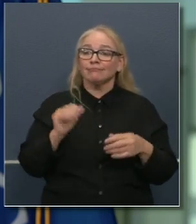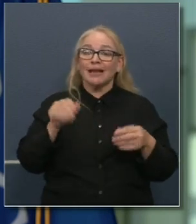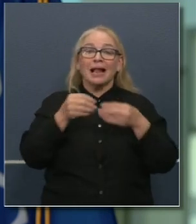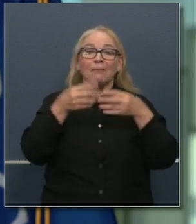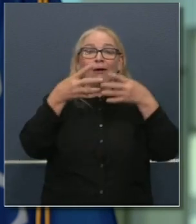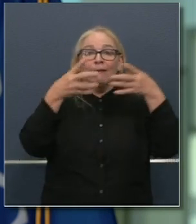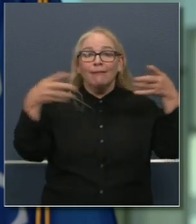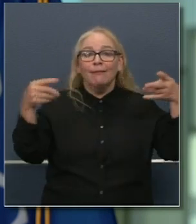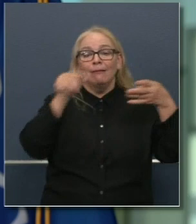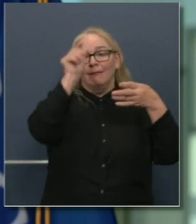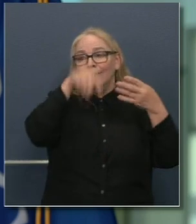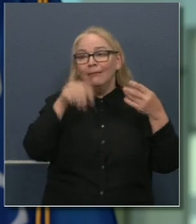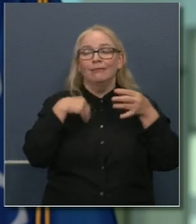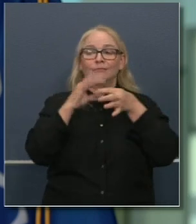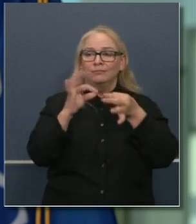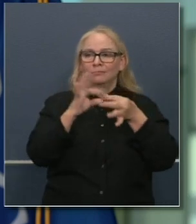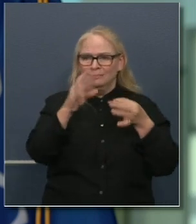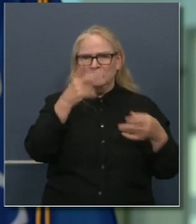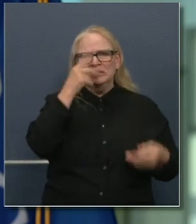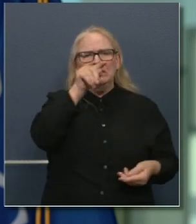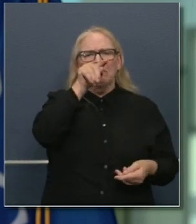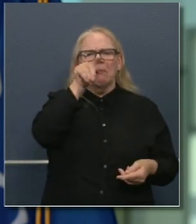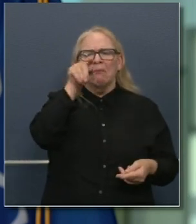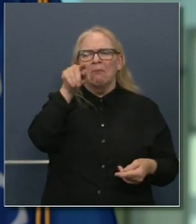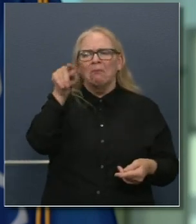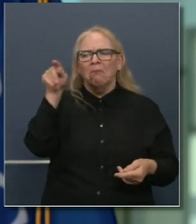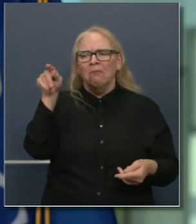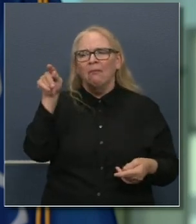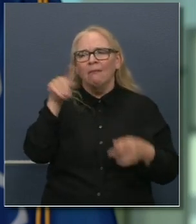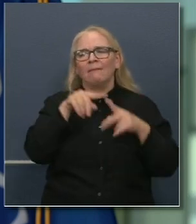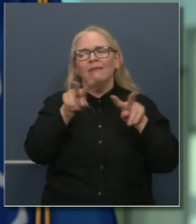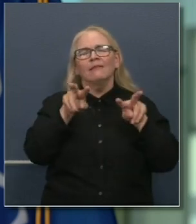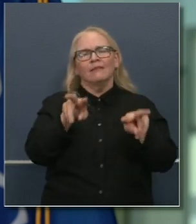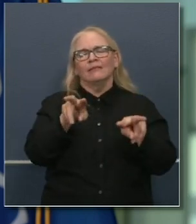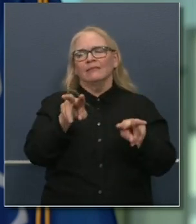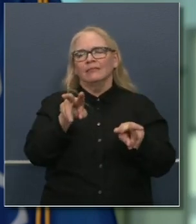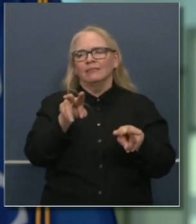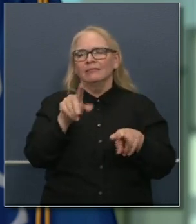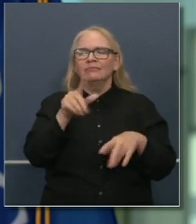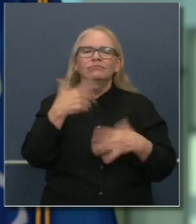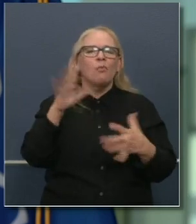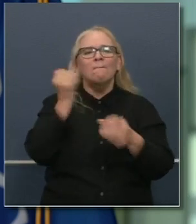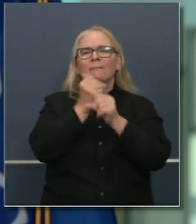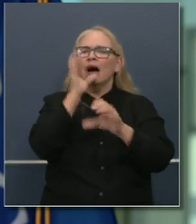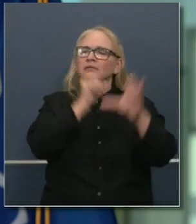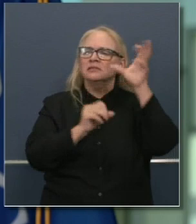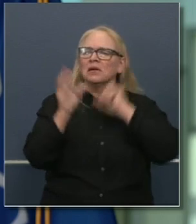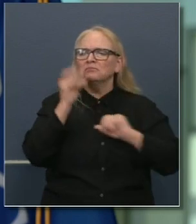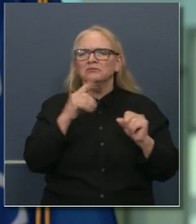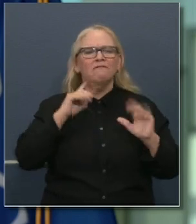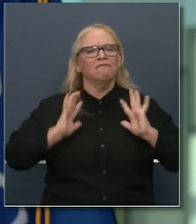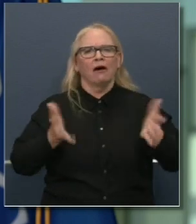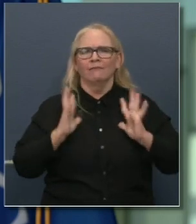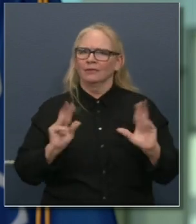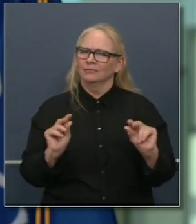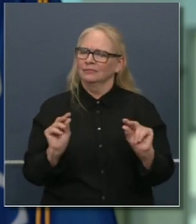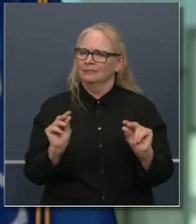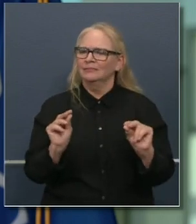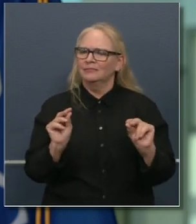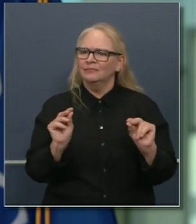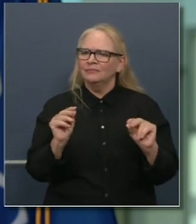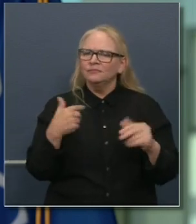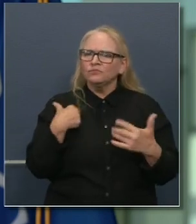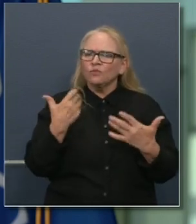trends, I want to caution folks, but nonetheless, I want to thank everybody for their